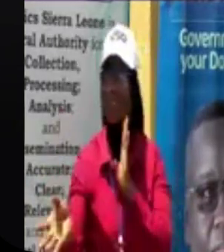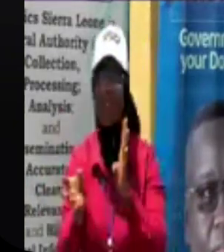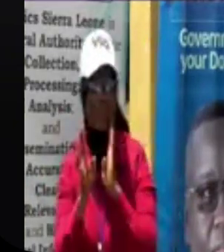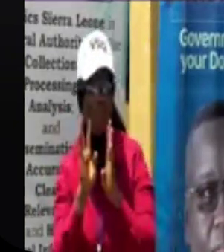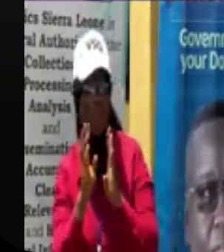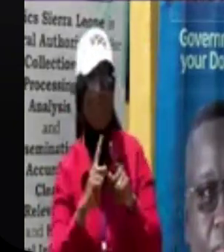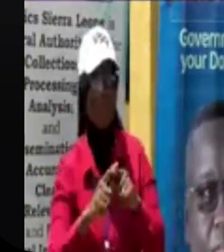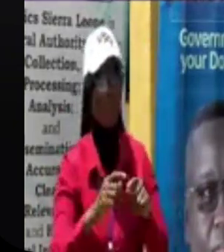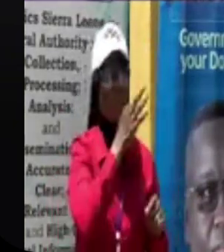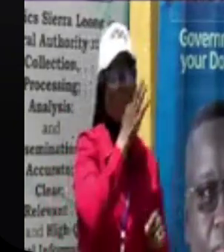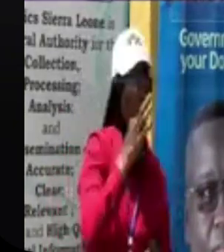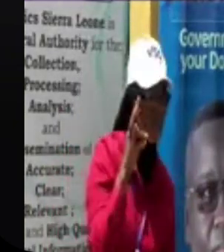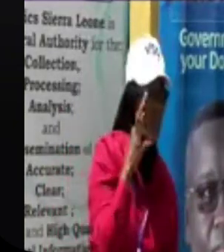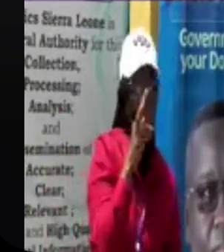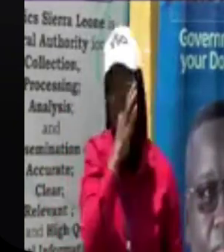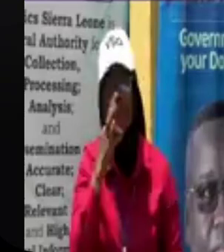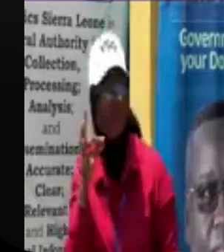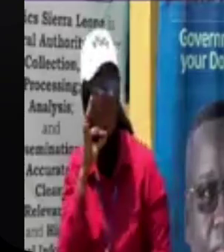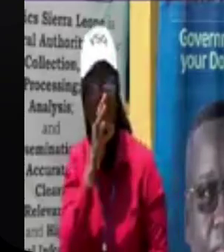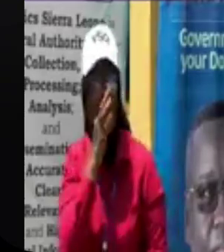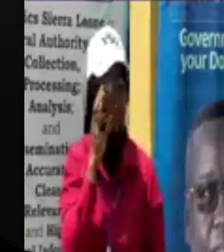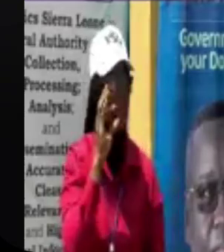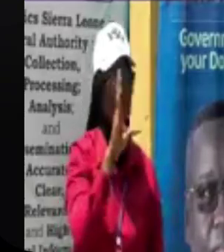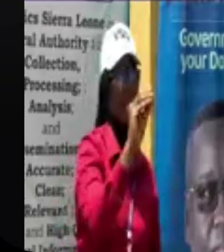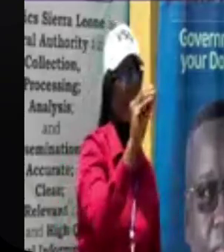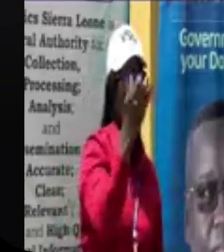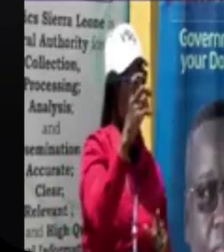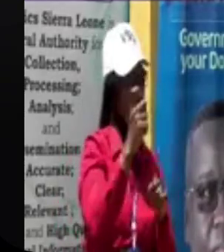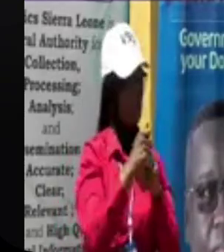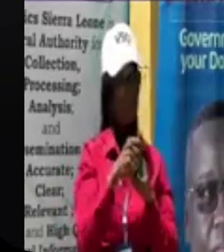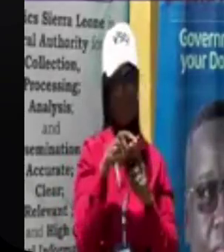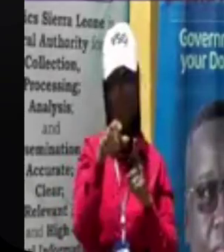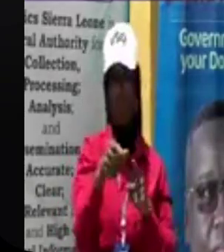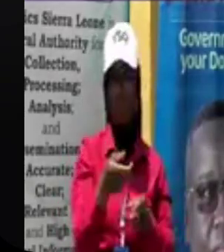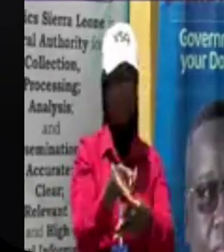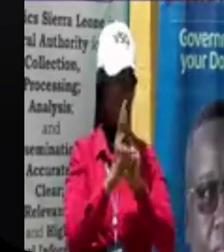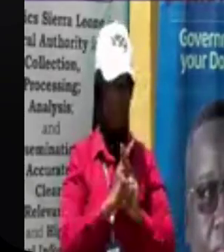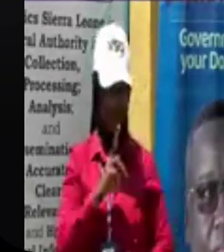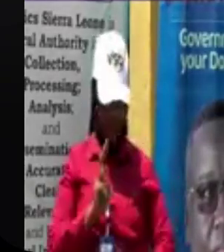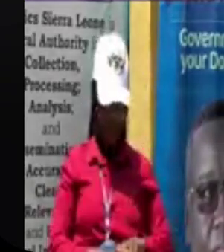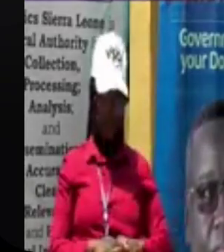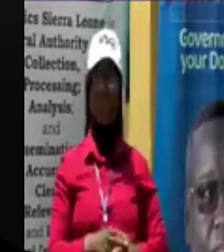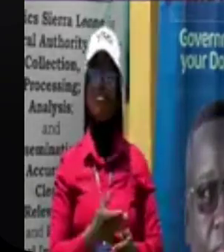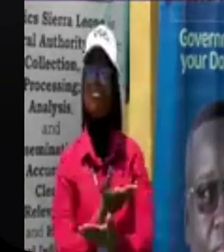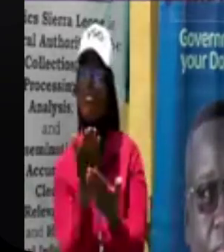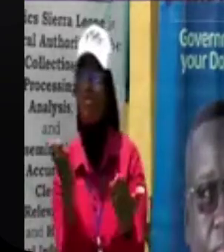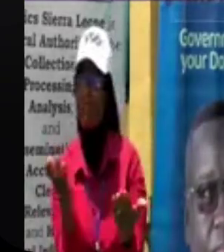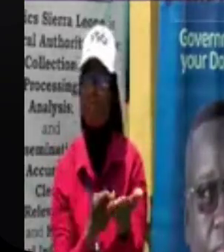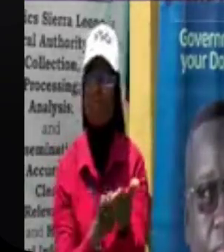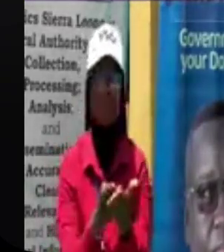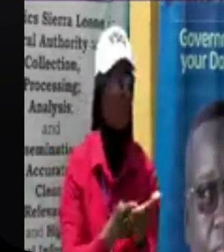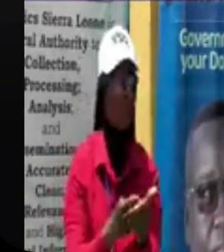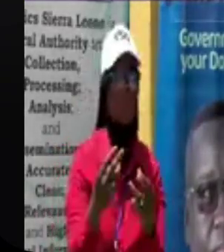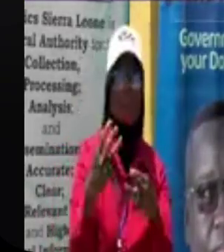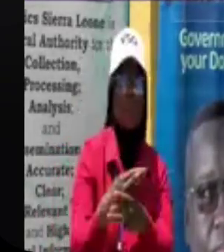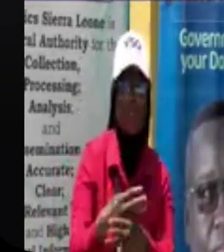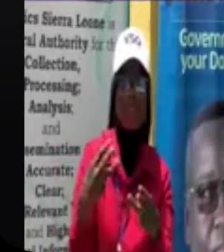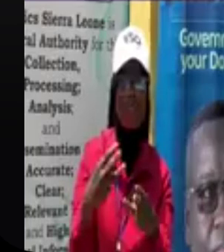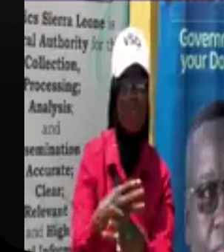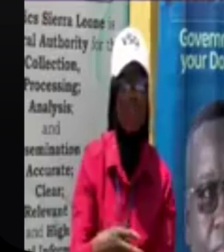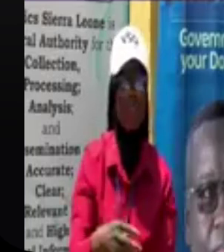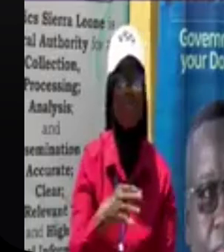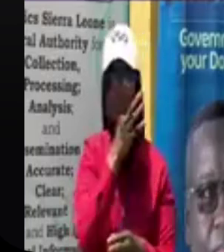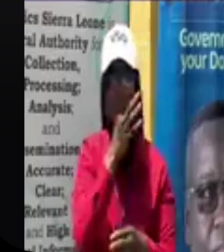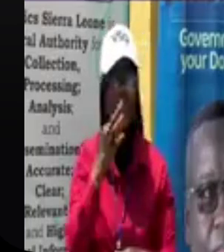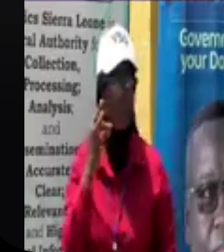for go begin farm. If you don't mortgage 50% of your rest, the man will trust you, they can't sit down before you cut. So agriculture, I don't feel